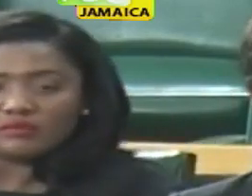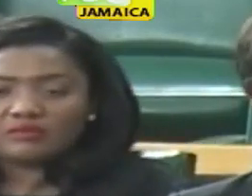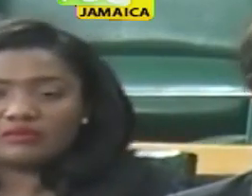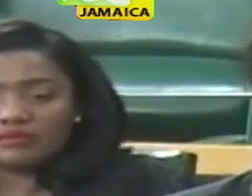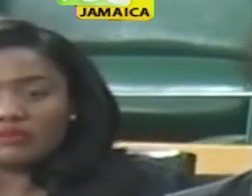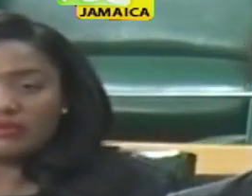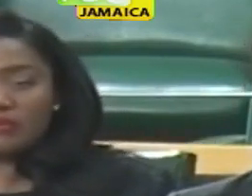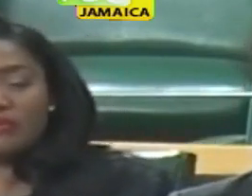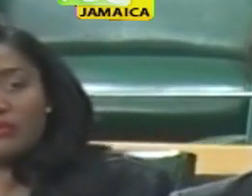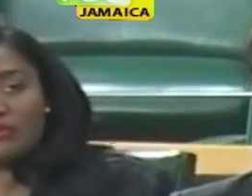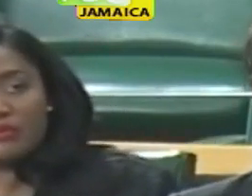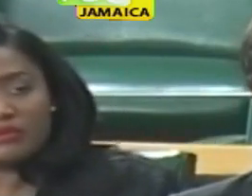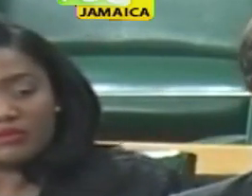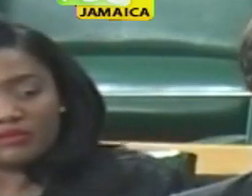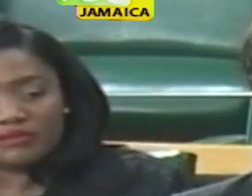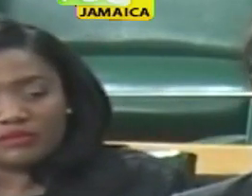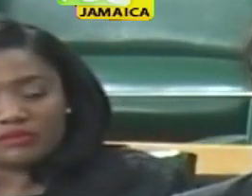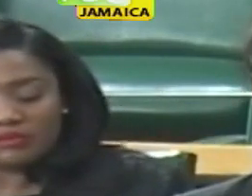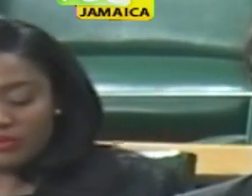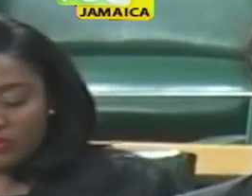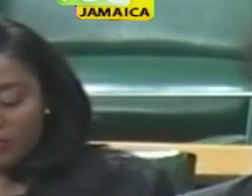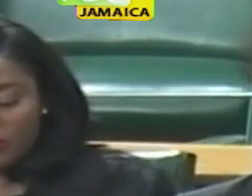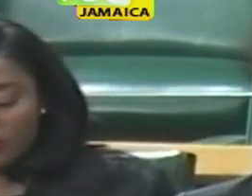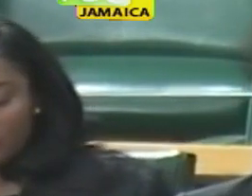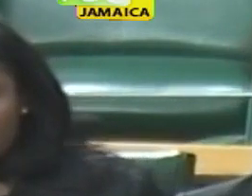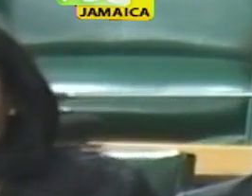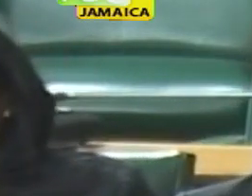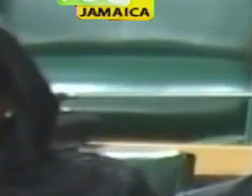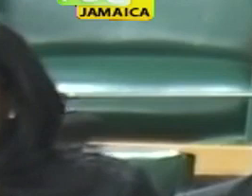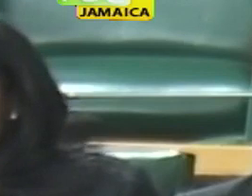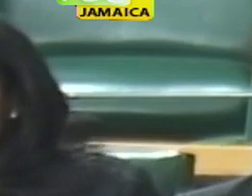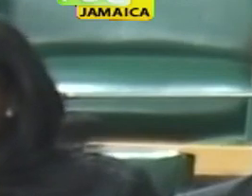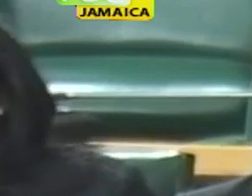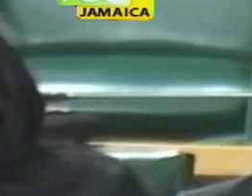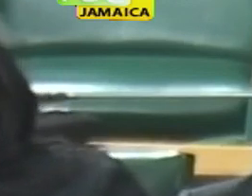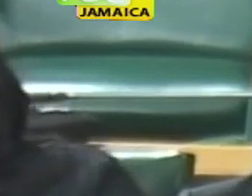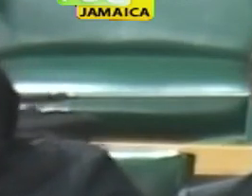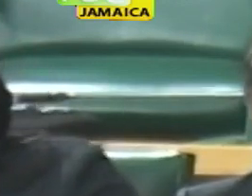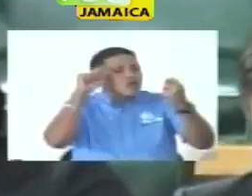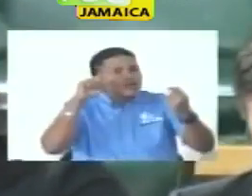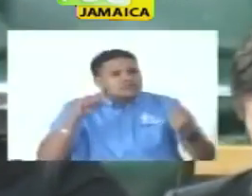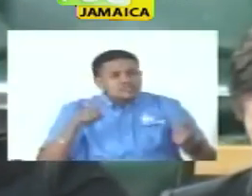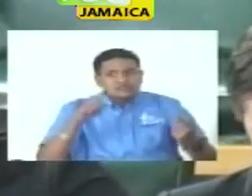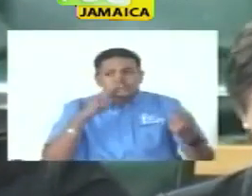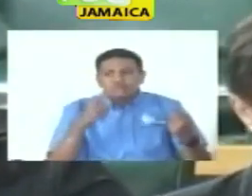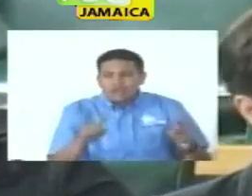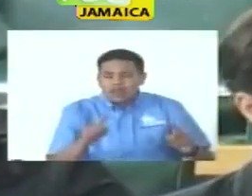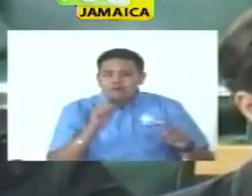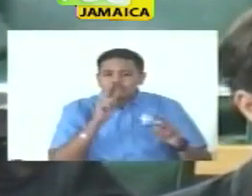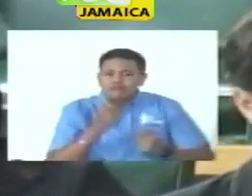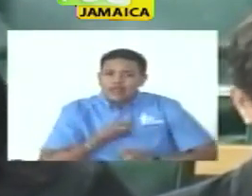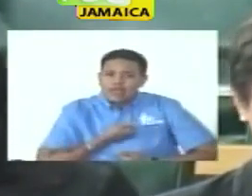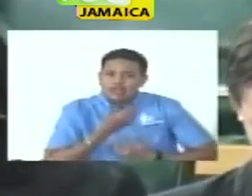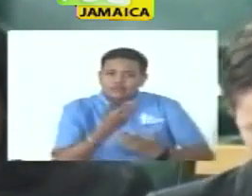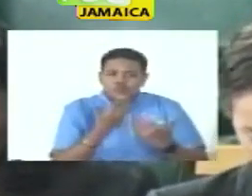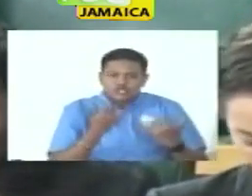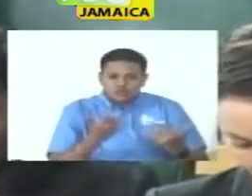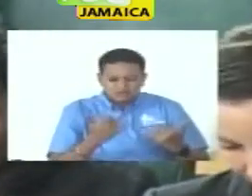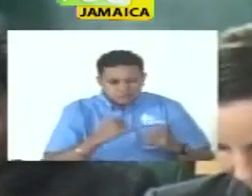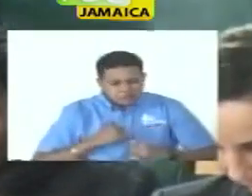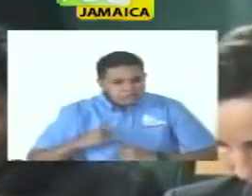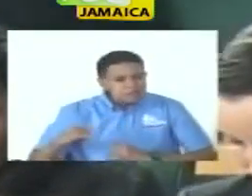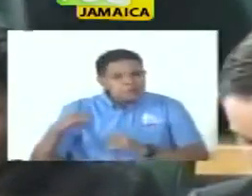as a sign of its importance, the general consensus that has been expressed today,